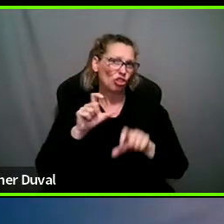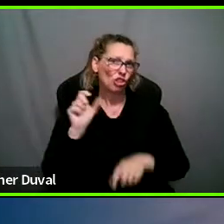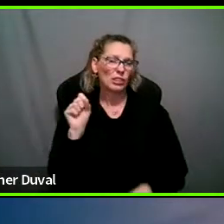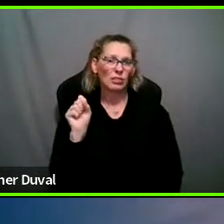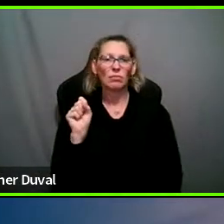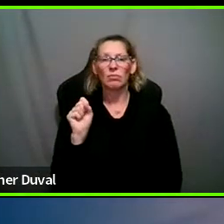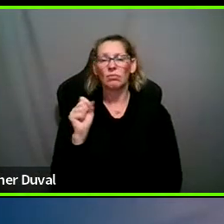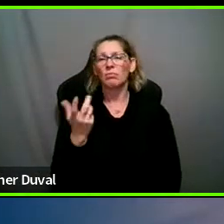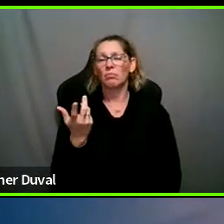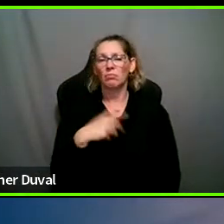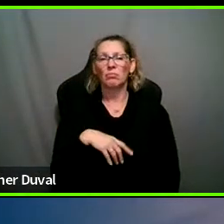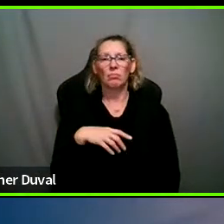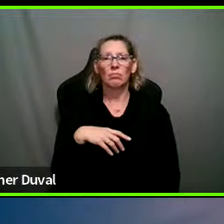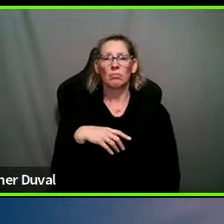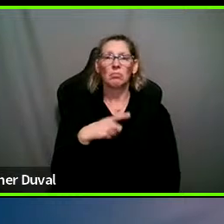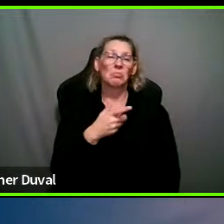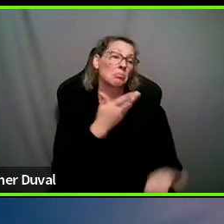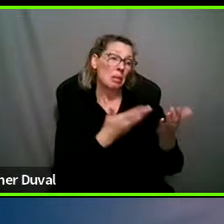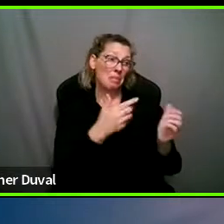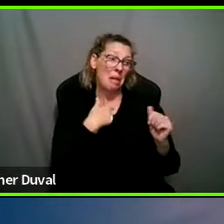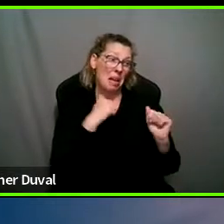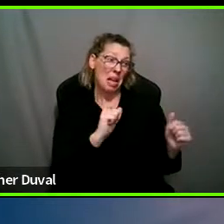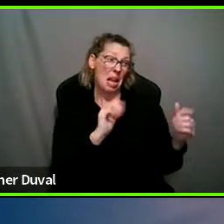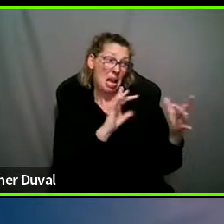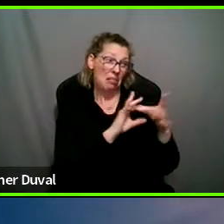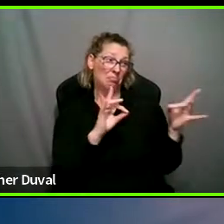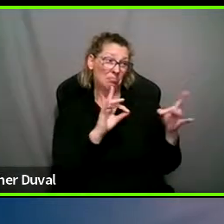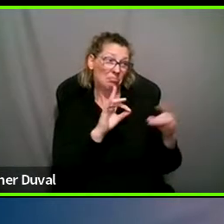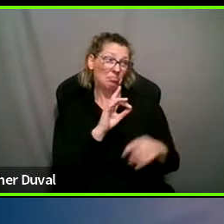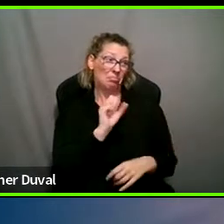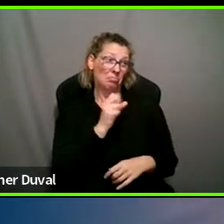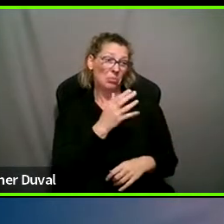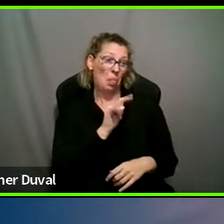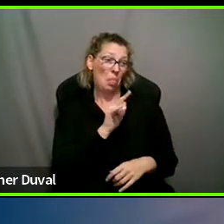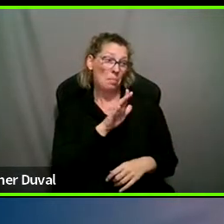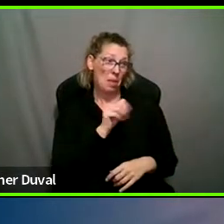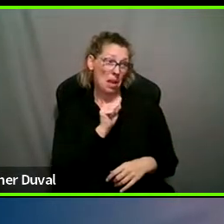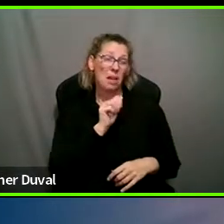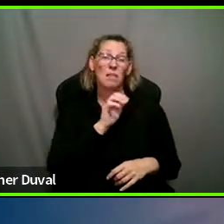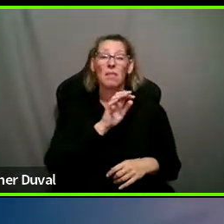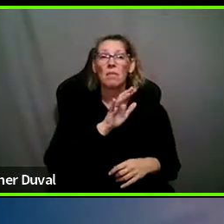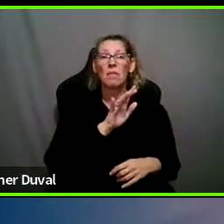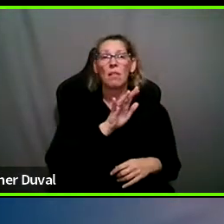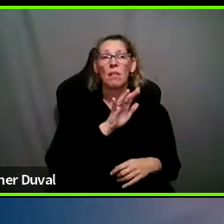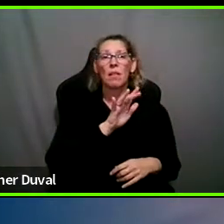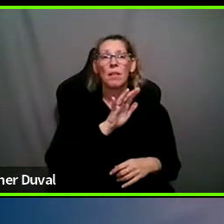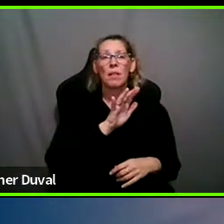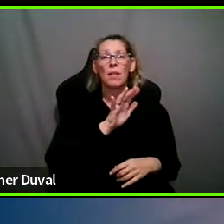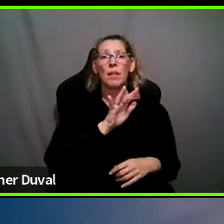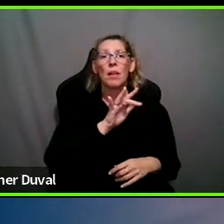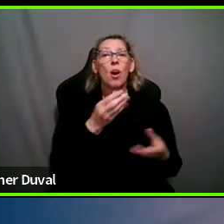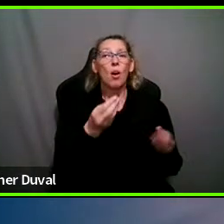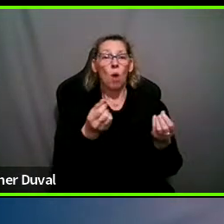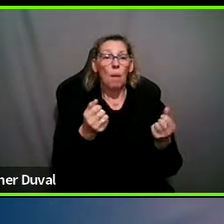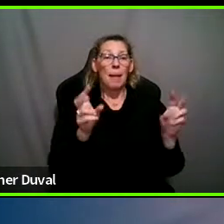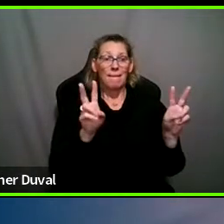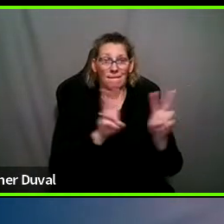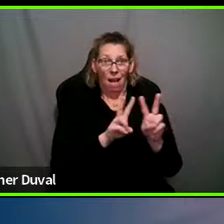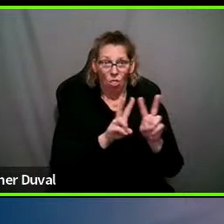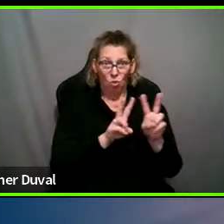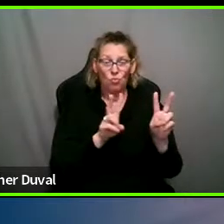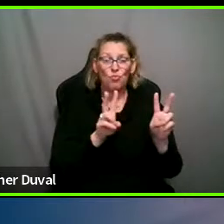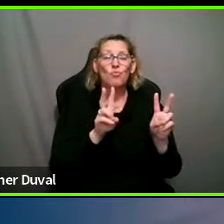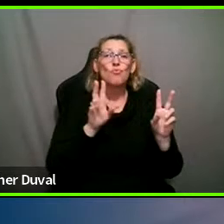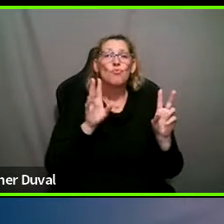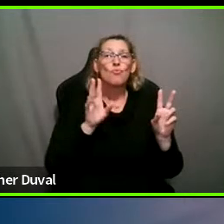Anything to add? Yeah, maybe I can jump on that one too, Shilpa. The property values and acquisitions